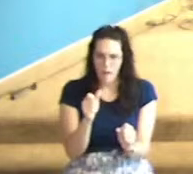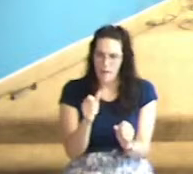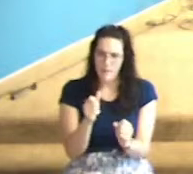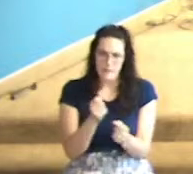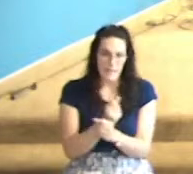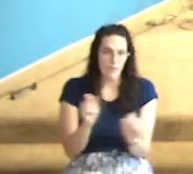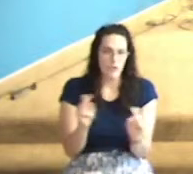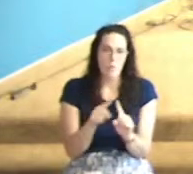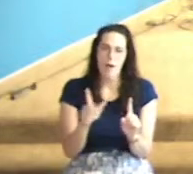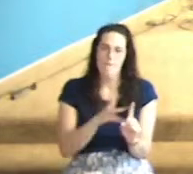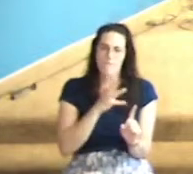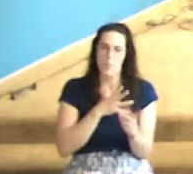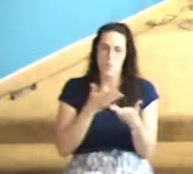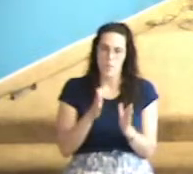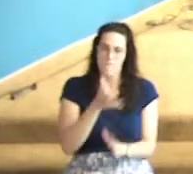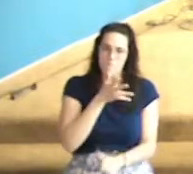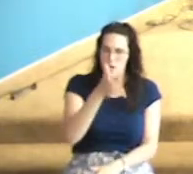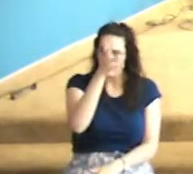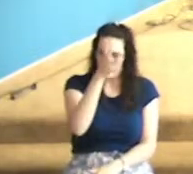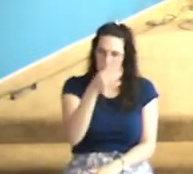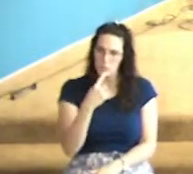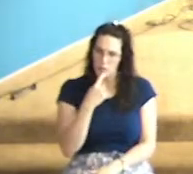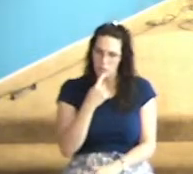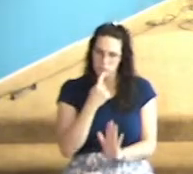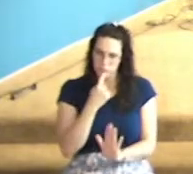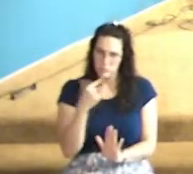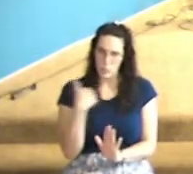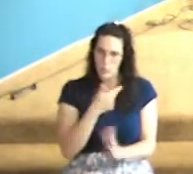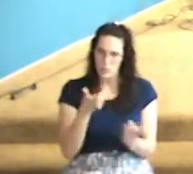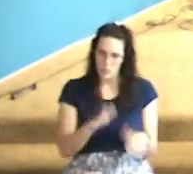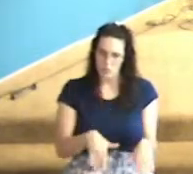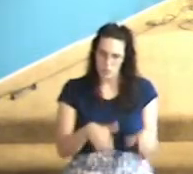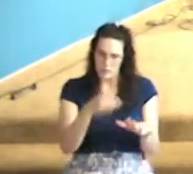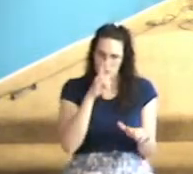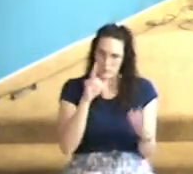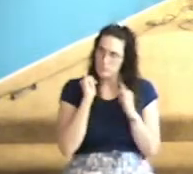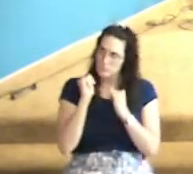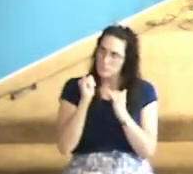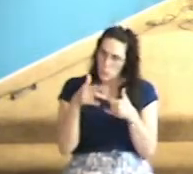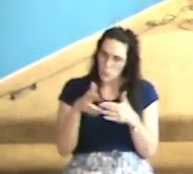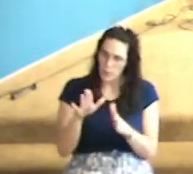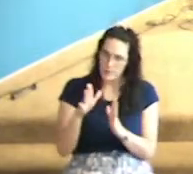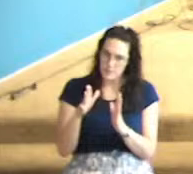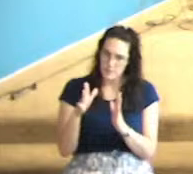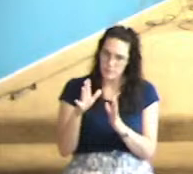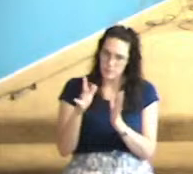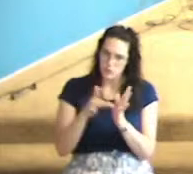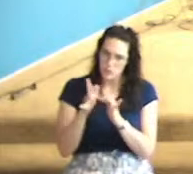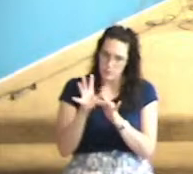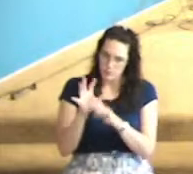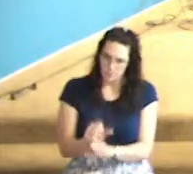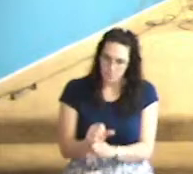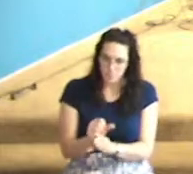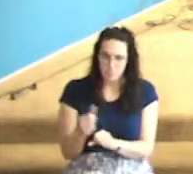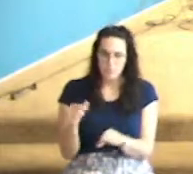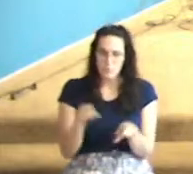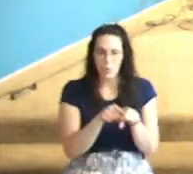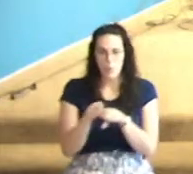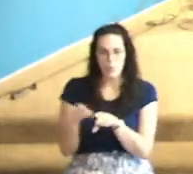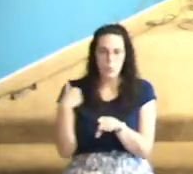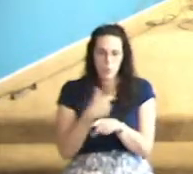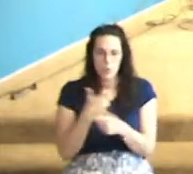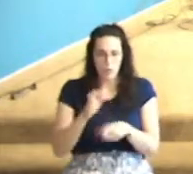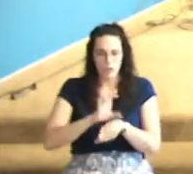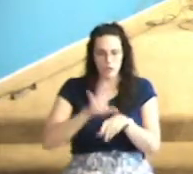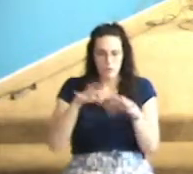but it's a formal way for moms and dads to say, we want to raise our kids in the ways of Jesus, and we want our church